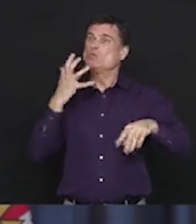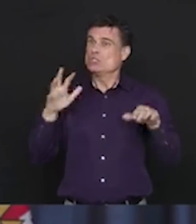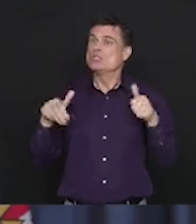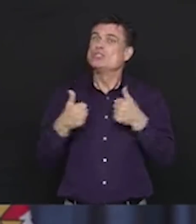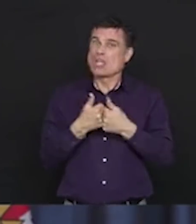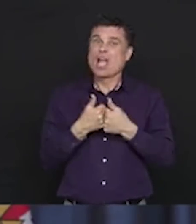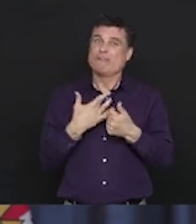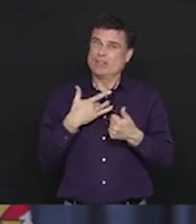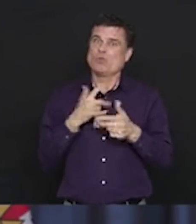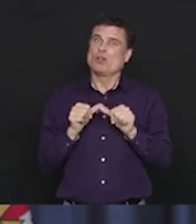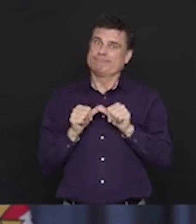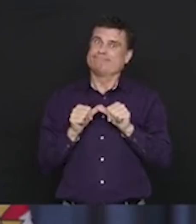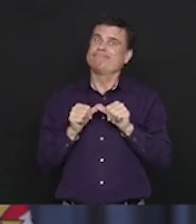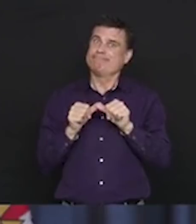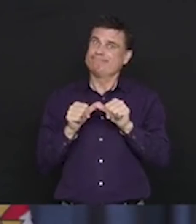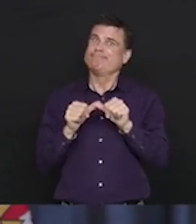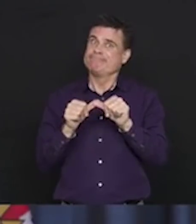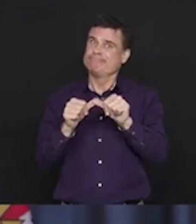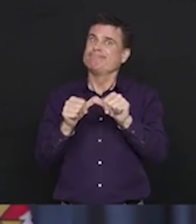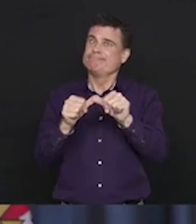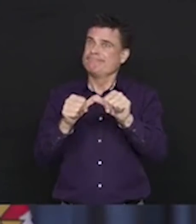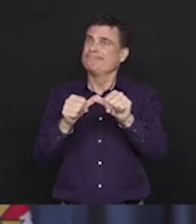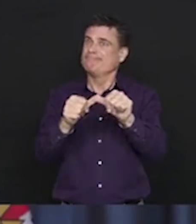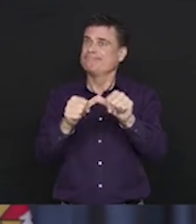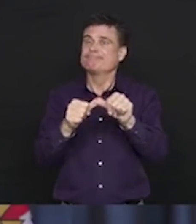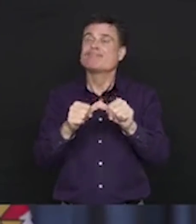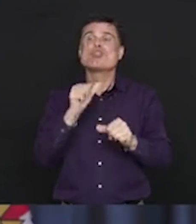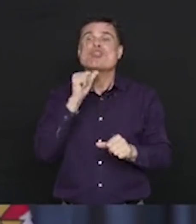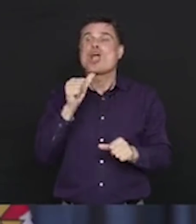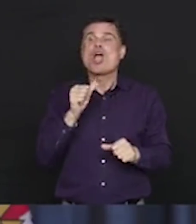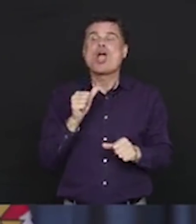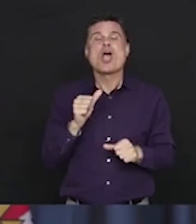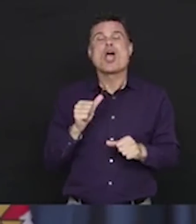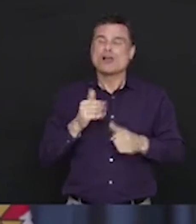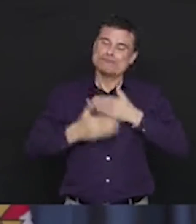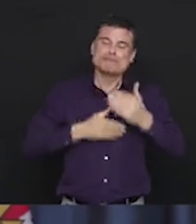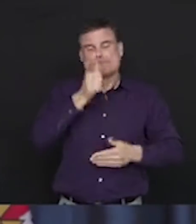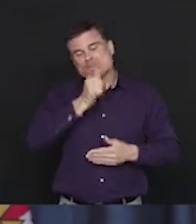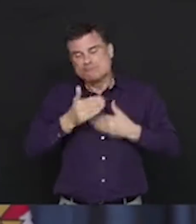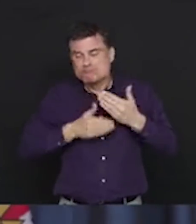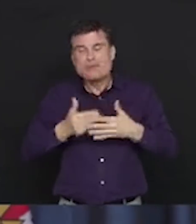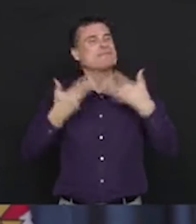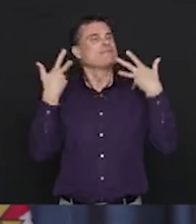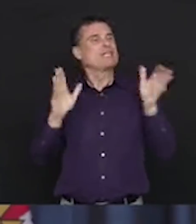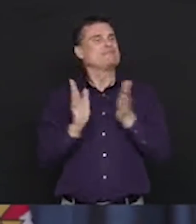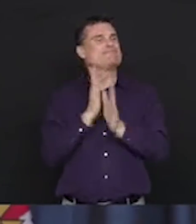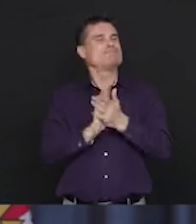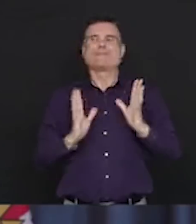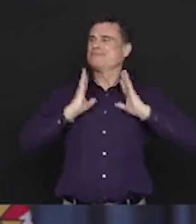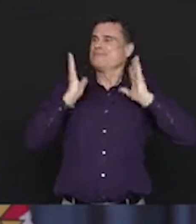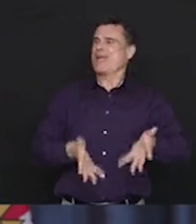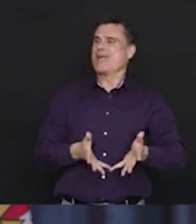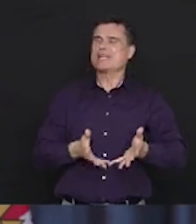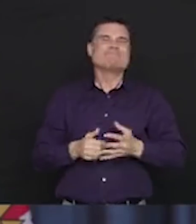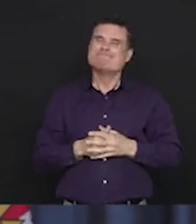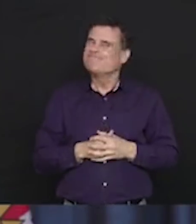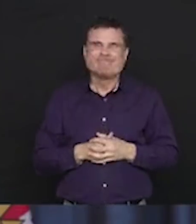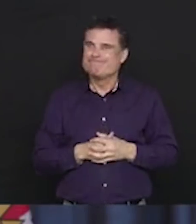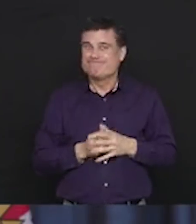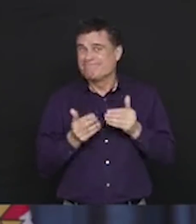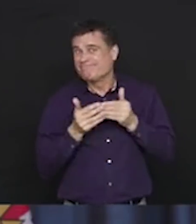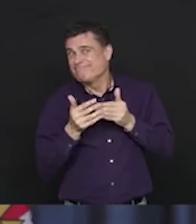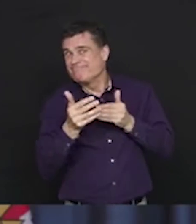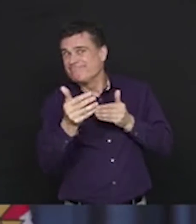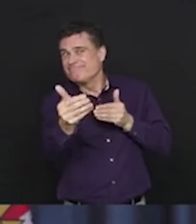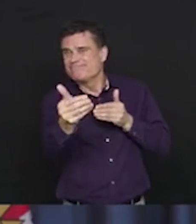days, and weeks, and months. And I think that's true. But I would say it's still zero chance before the end of April. And